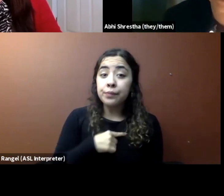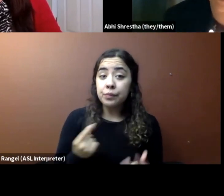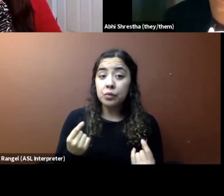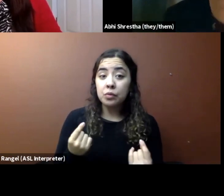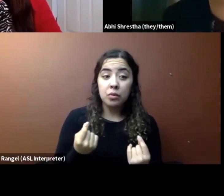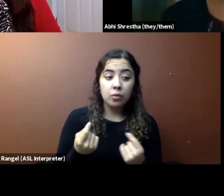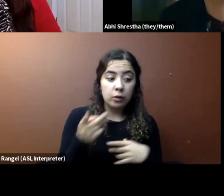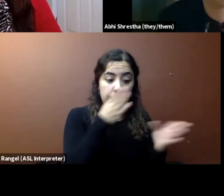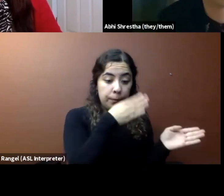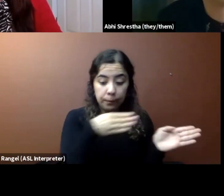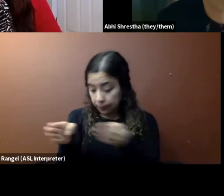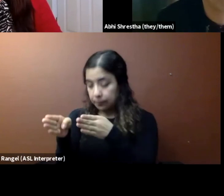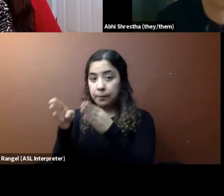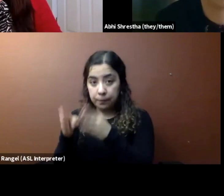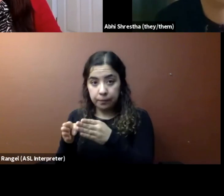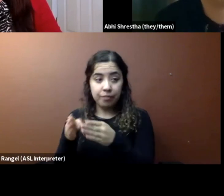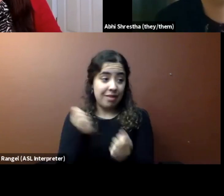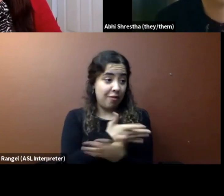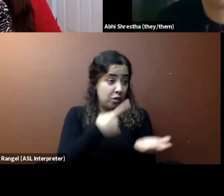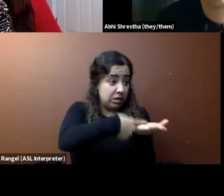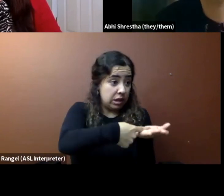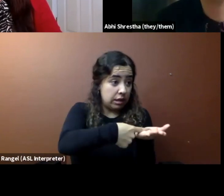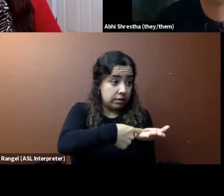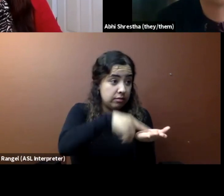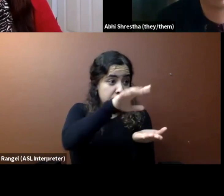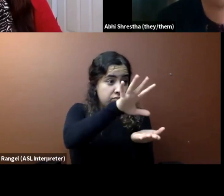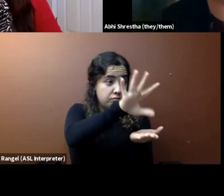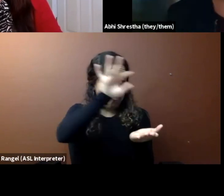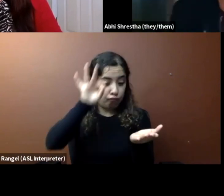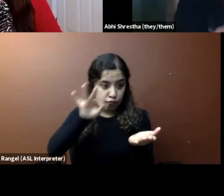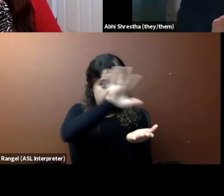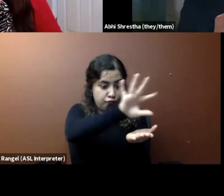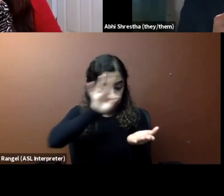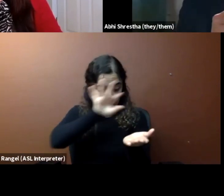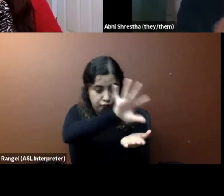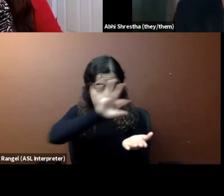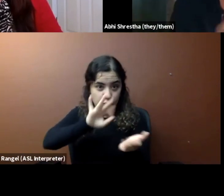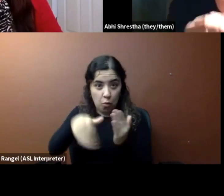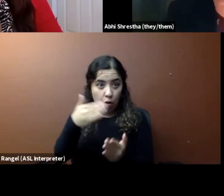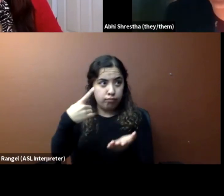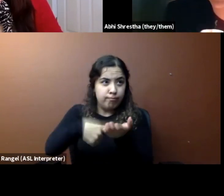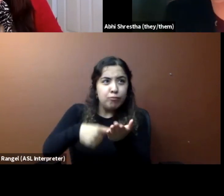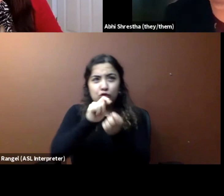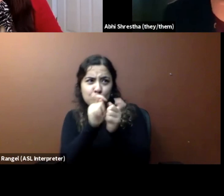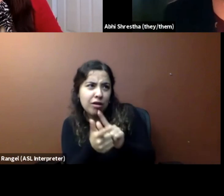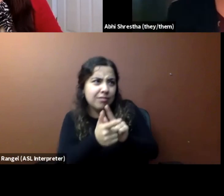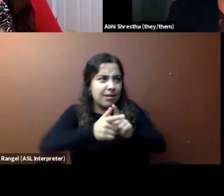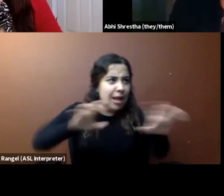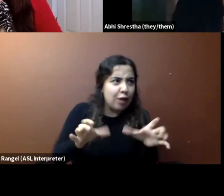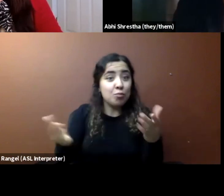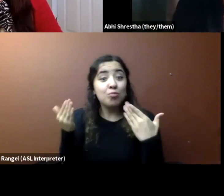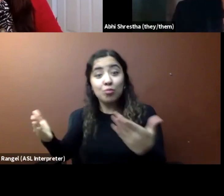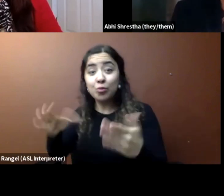shift into taking the things that we were talking about, this idea of translating all of these things into action and activating them a